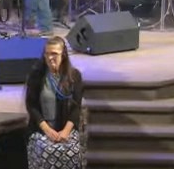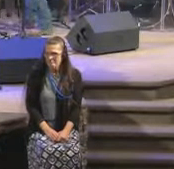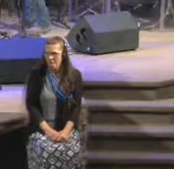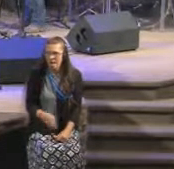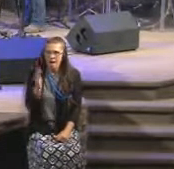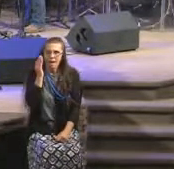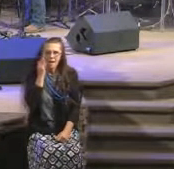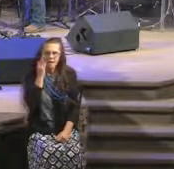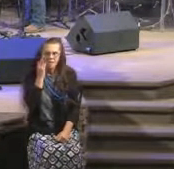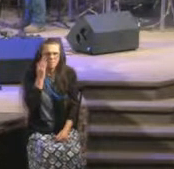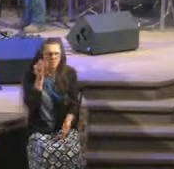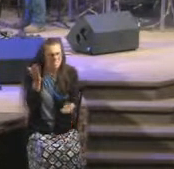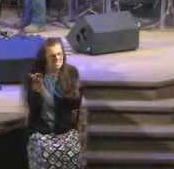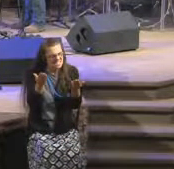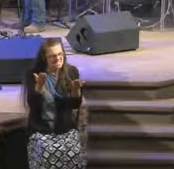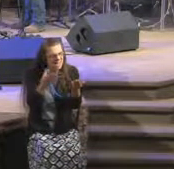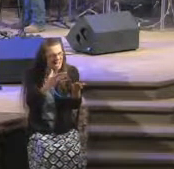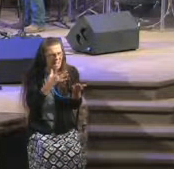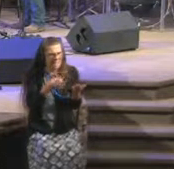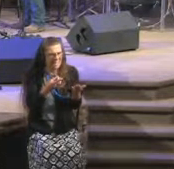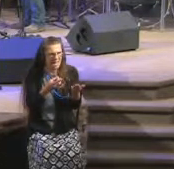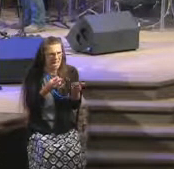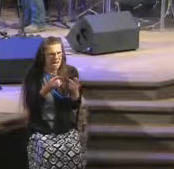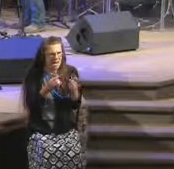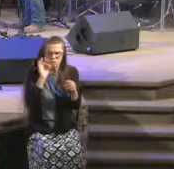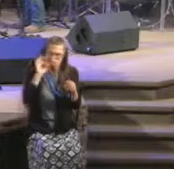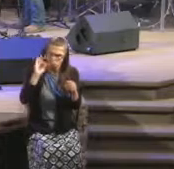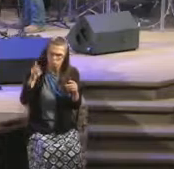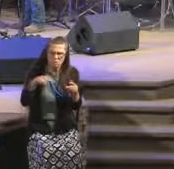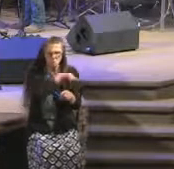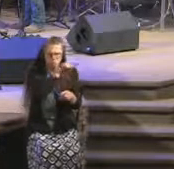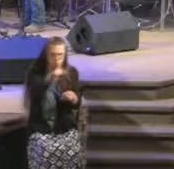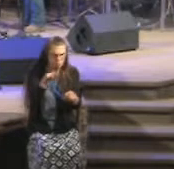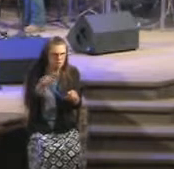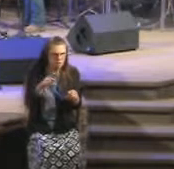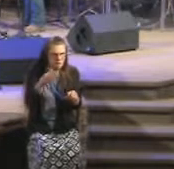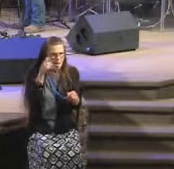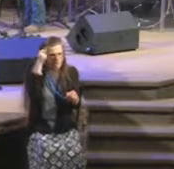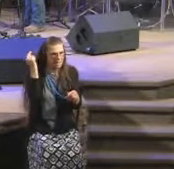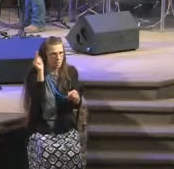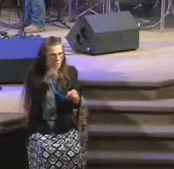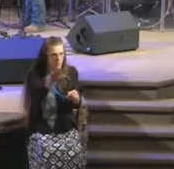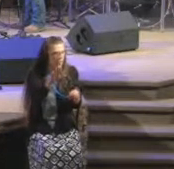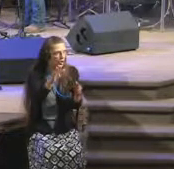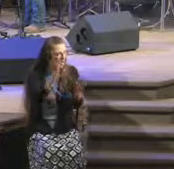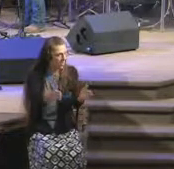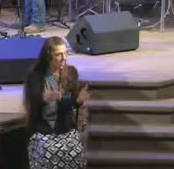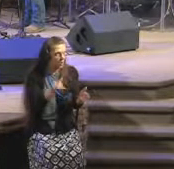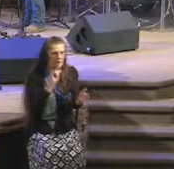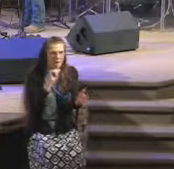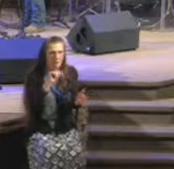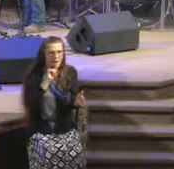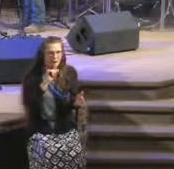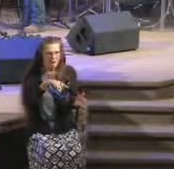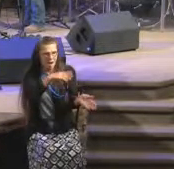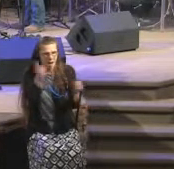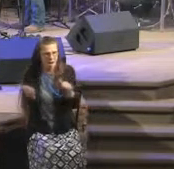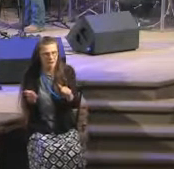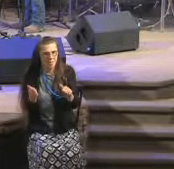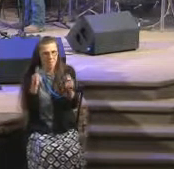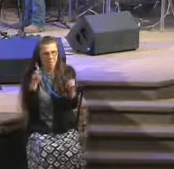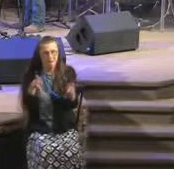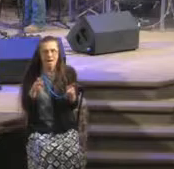I know it may seem like I'm preaching to the choir today because you're here and other people are not. I get